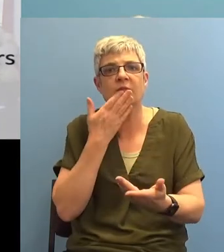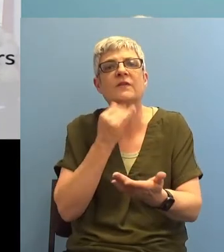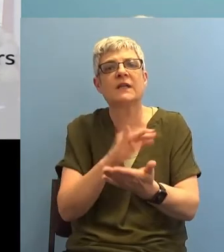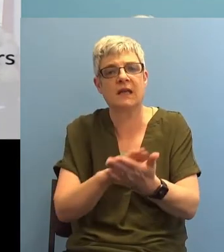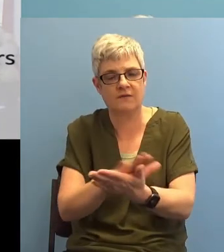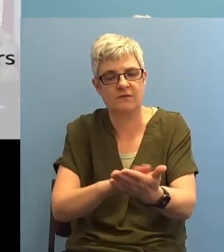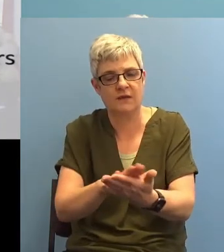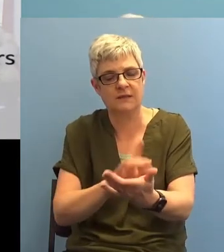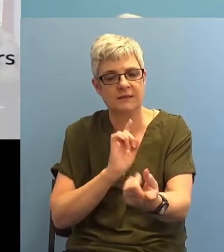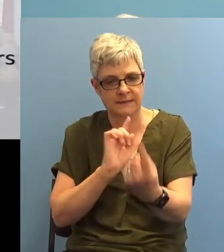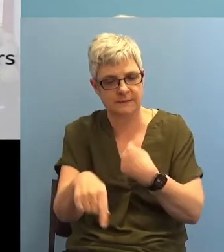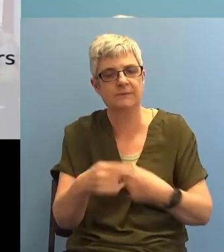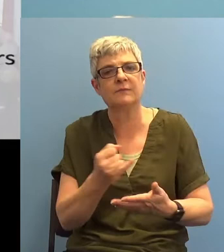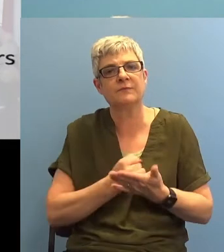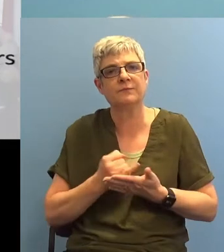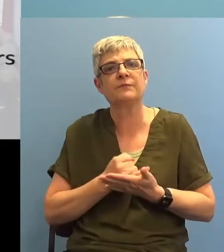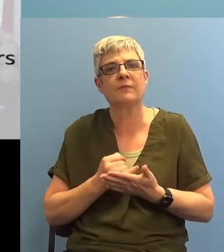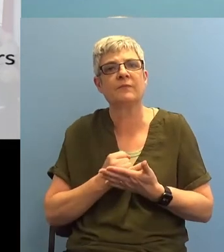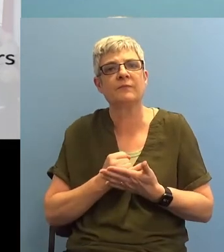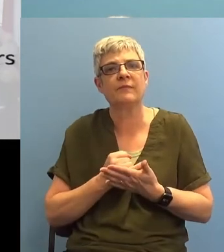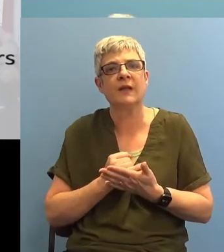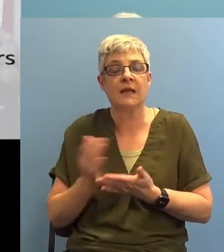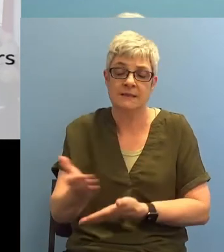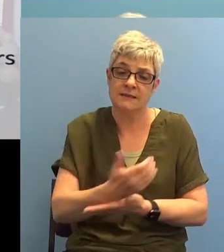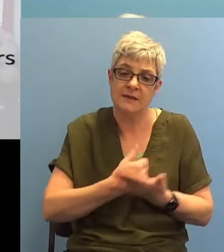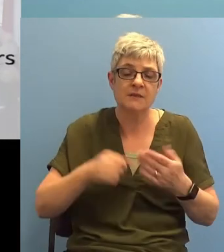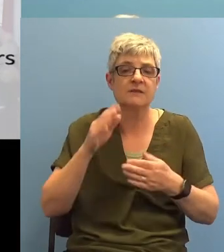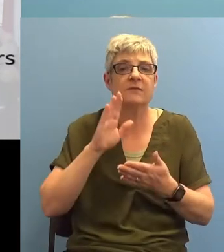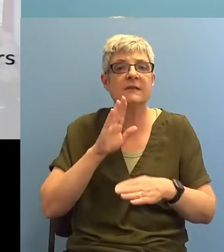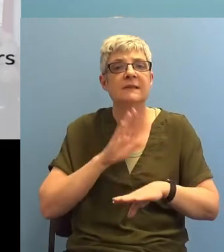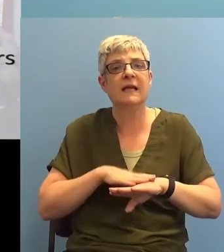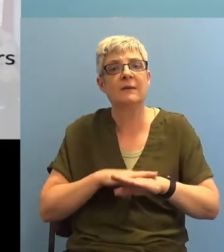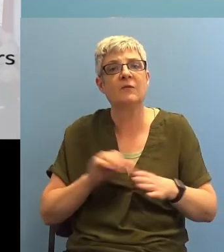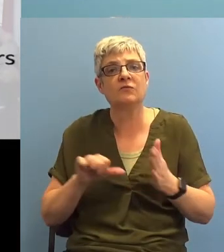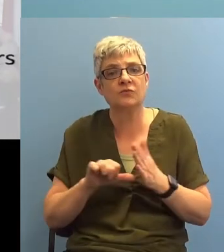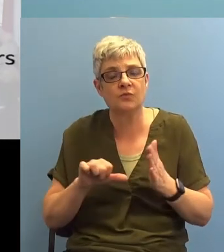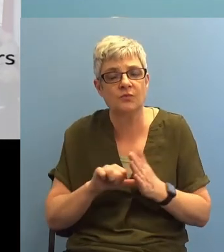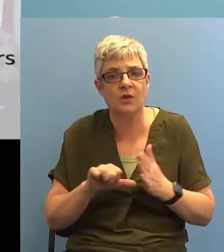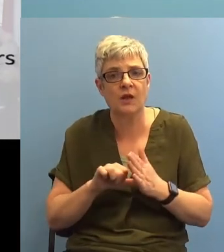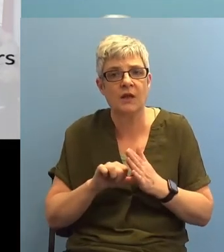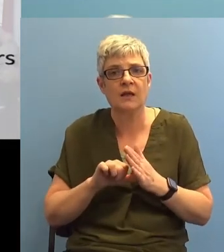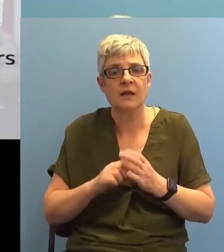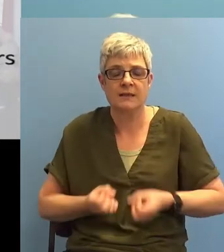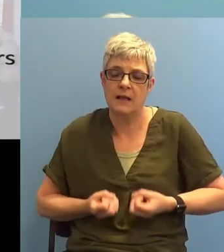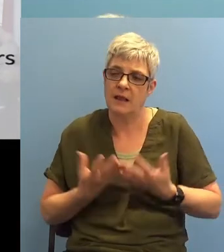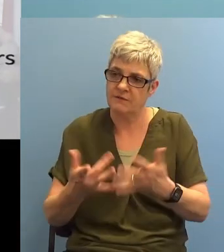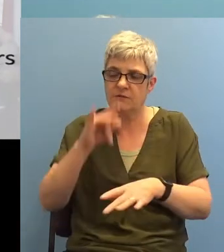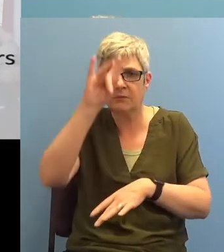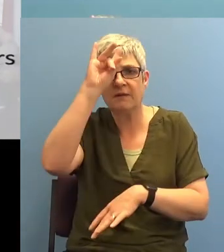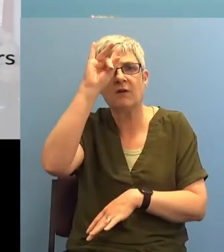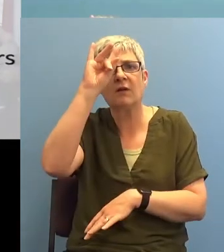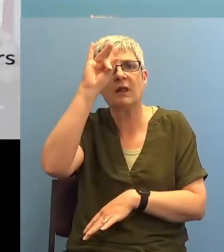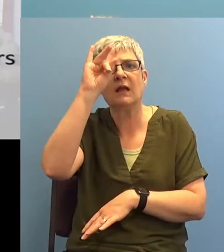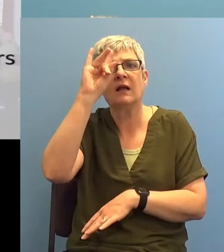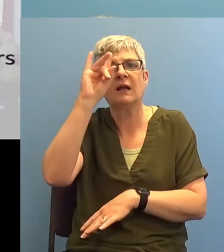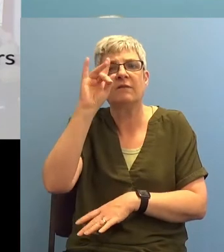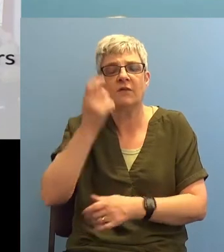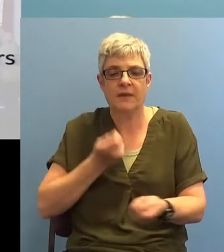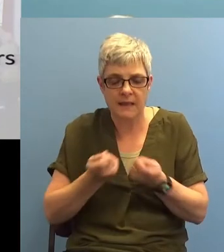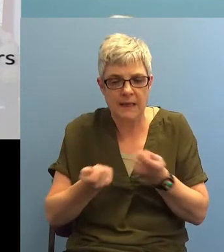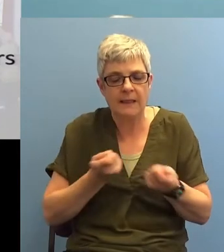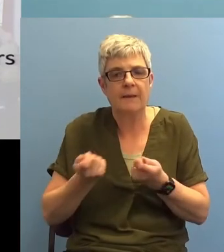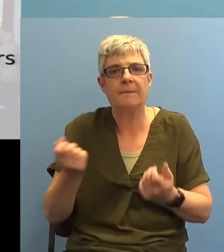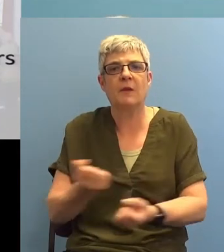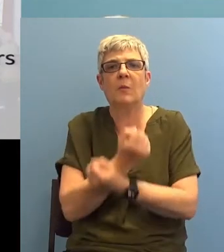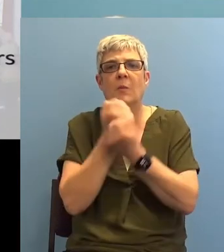who sin against us. Save us from the time of trial and deliver us from evil. For the